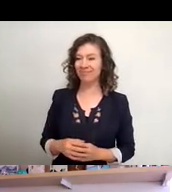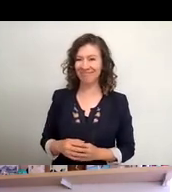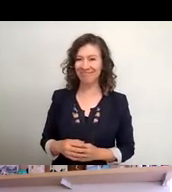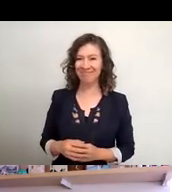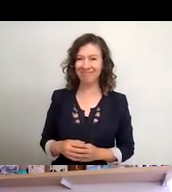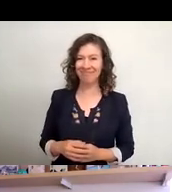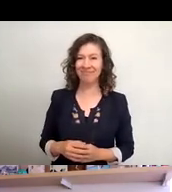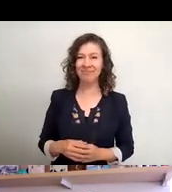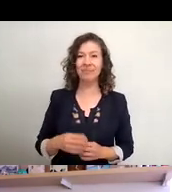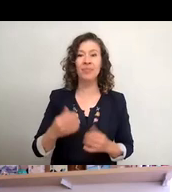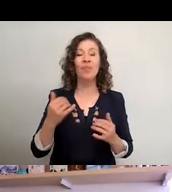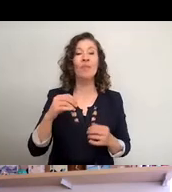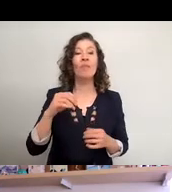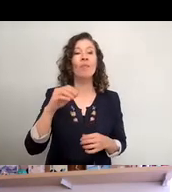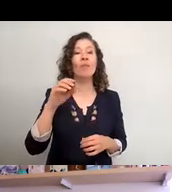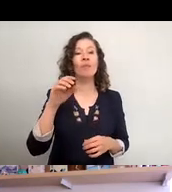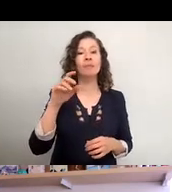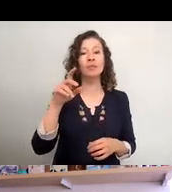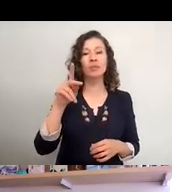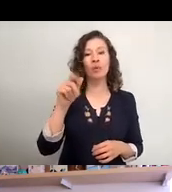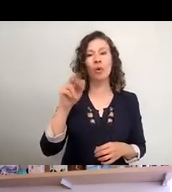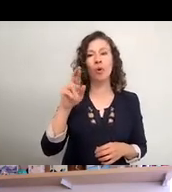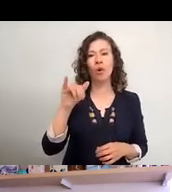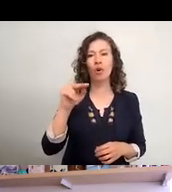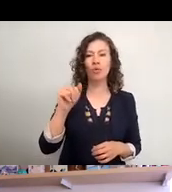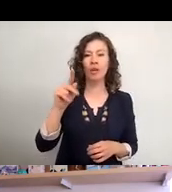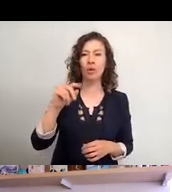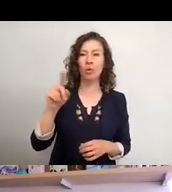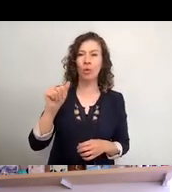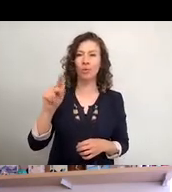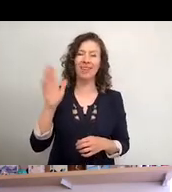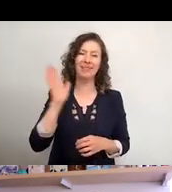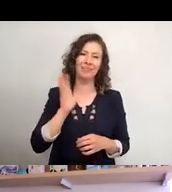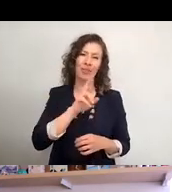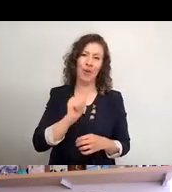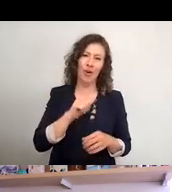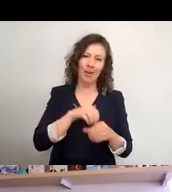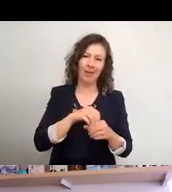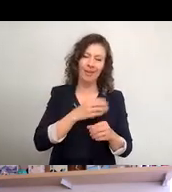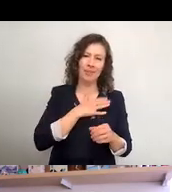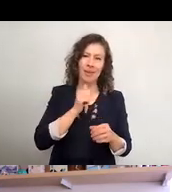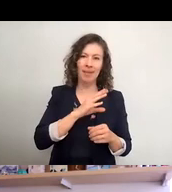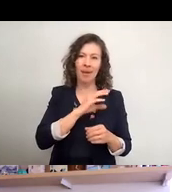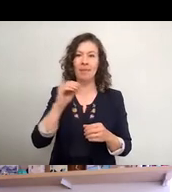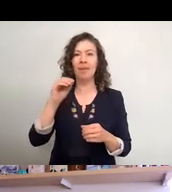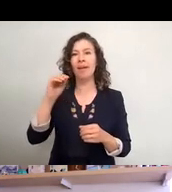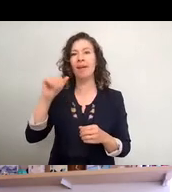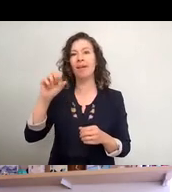So Karina Kozak, who was a former RA in my lab, and Ashley Greaves, who is my current doc student, led these analysis.